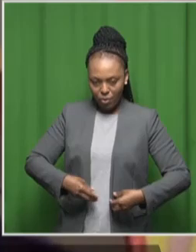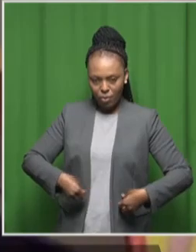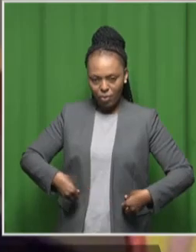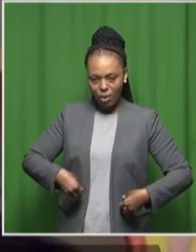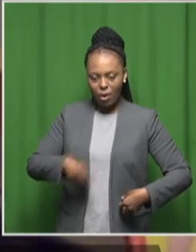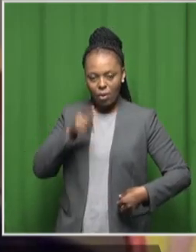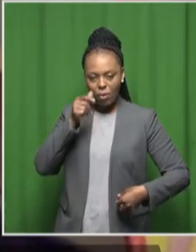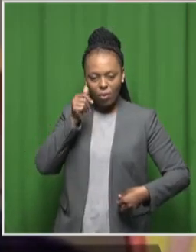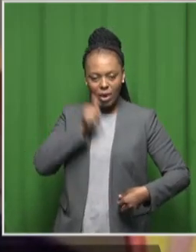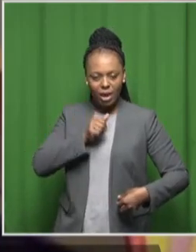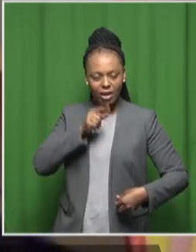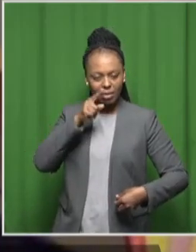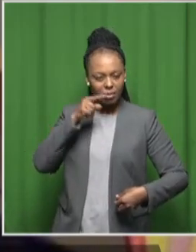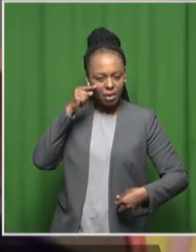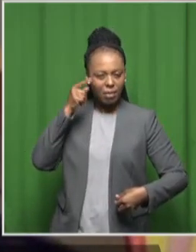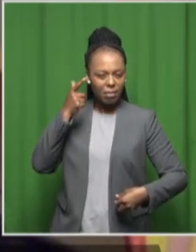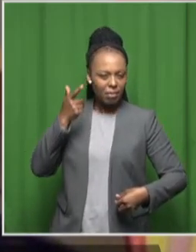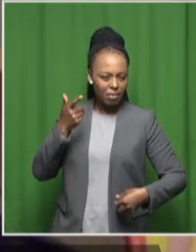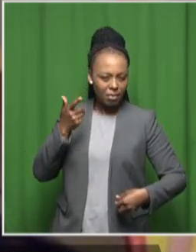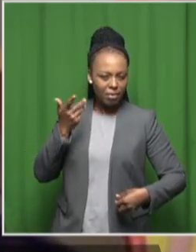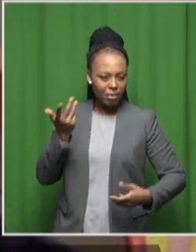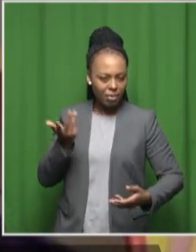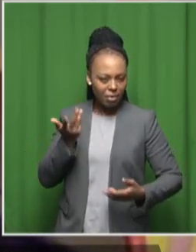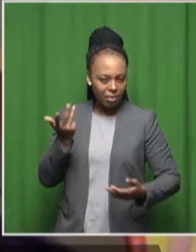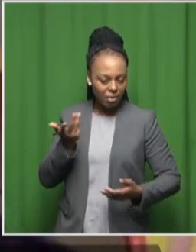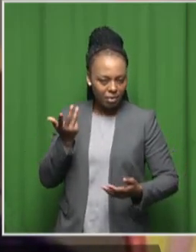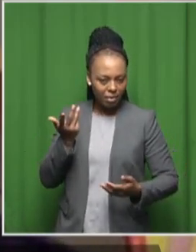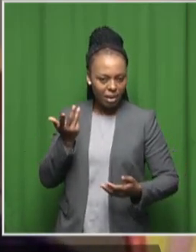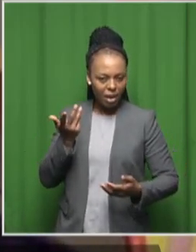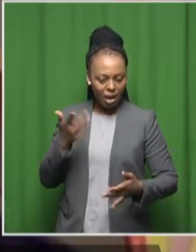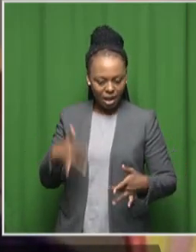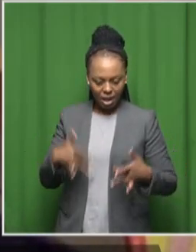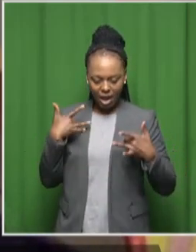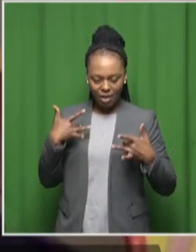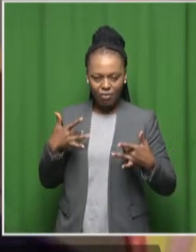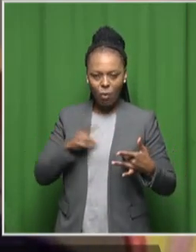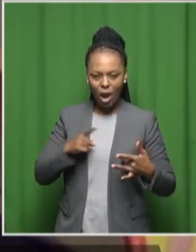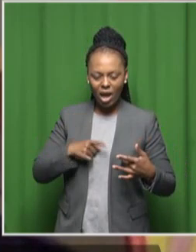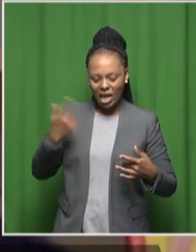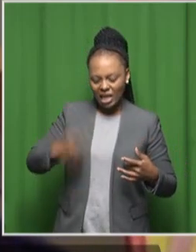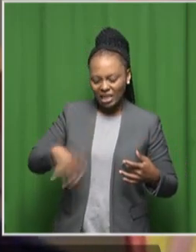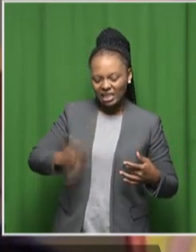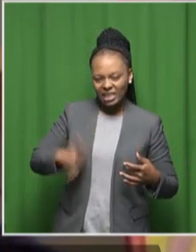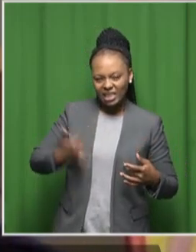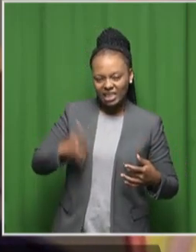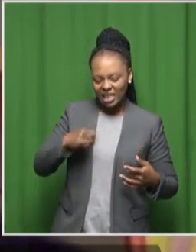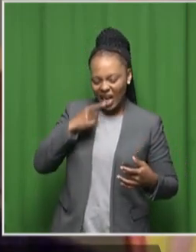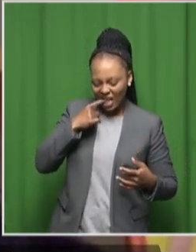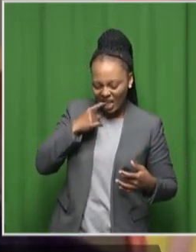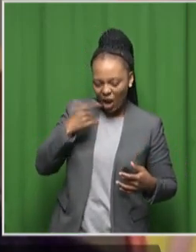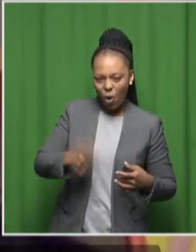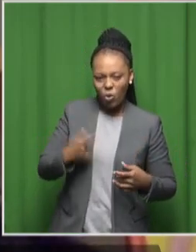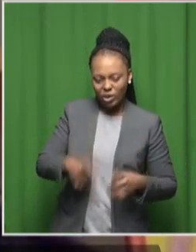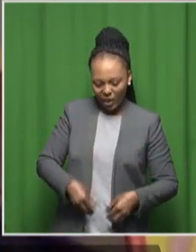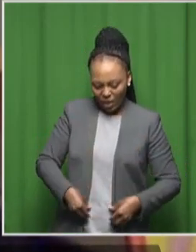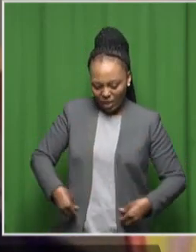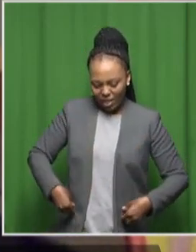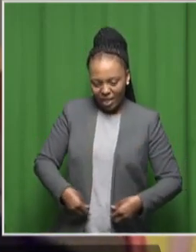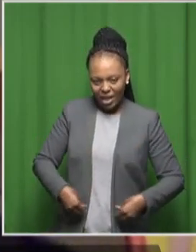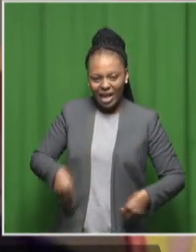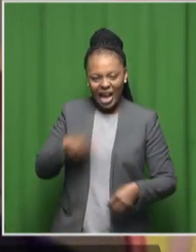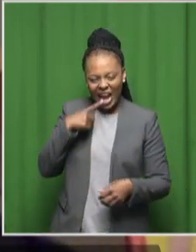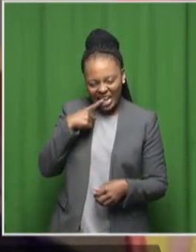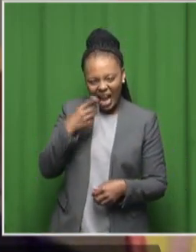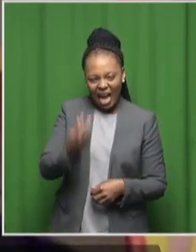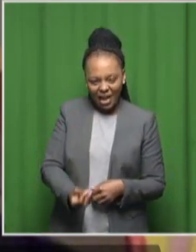that women really don't have a great quality of life with these particular problems. And we actually work within the